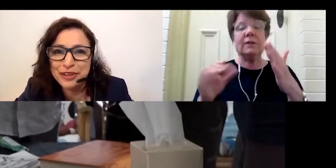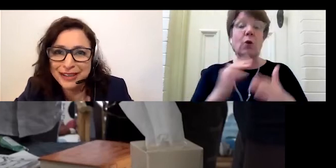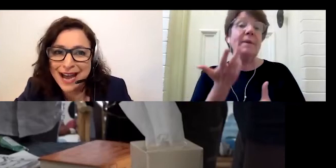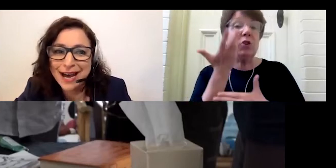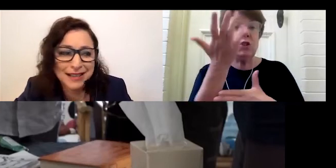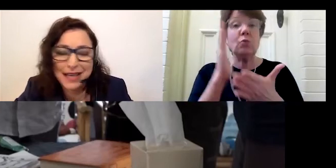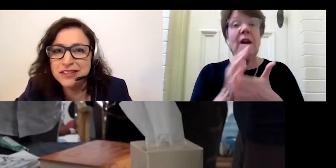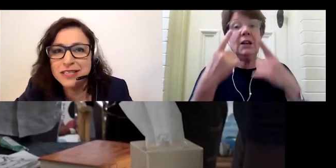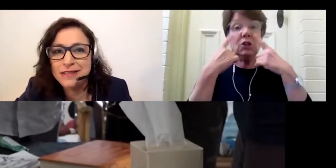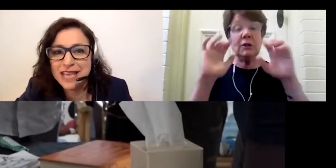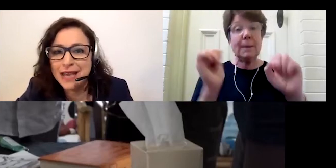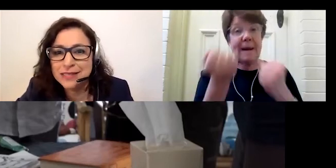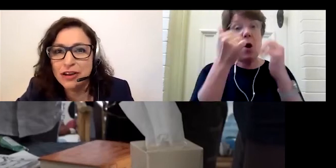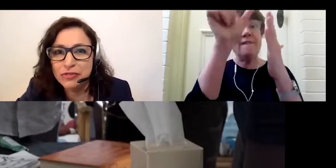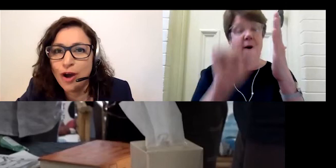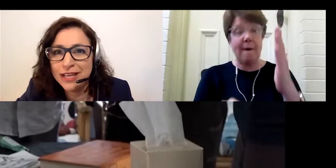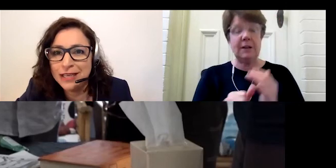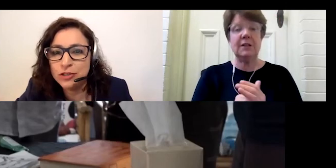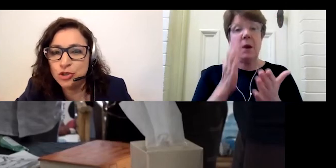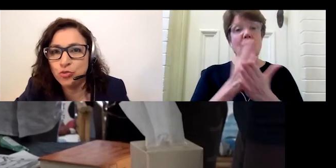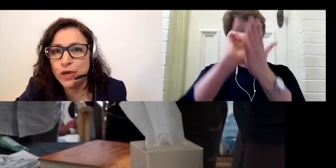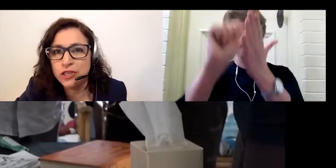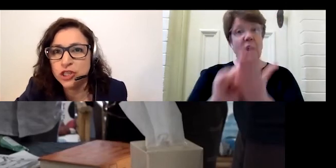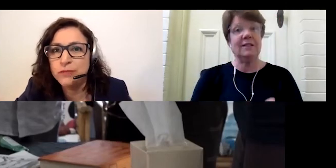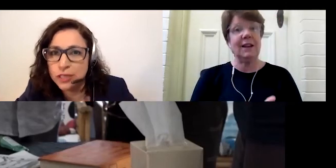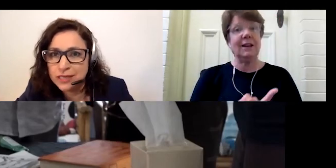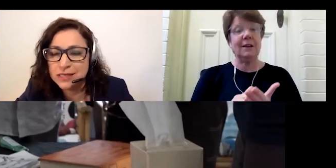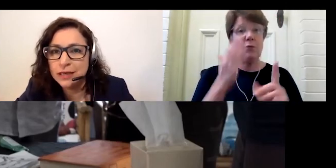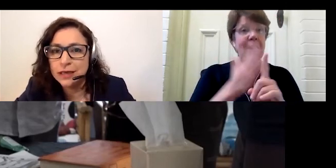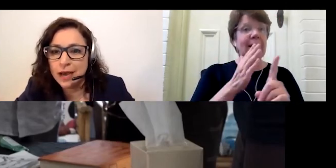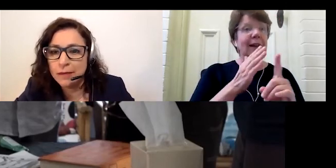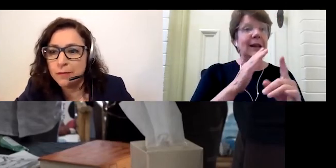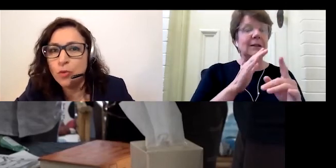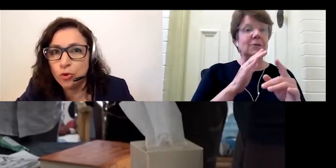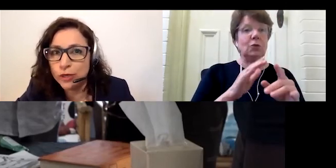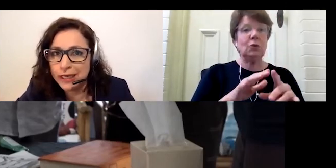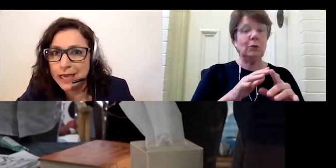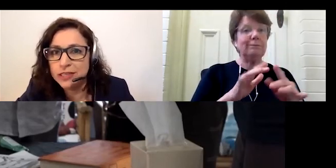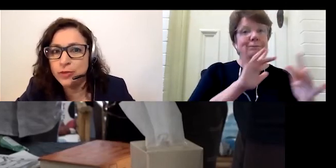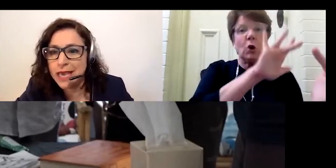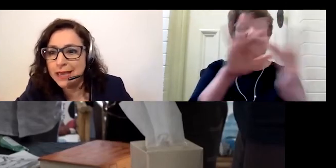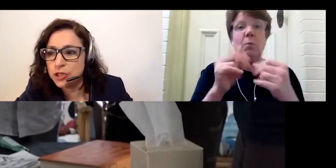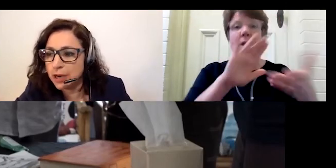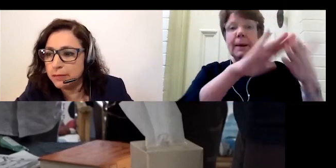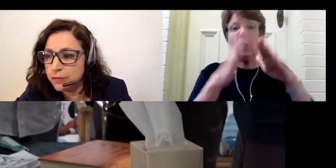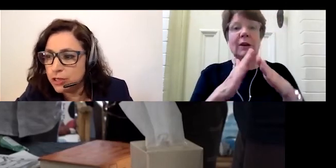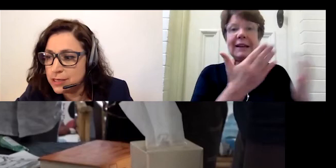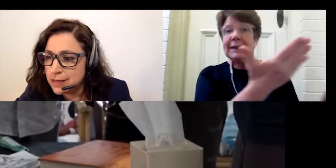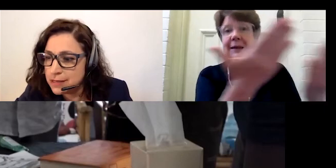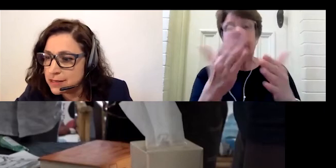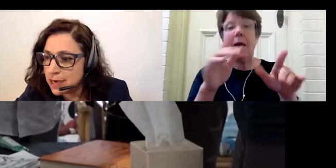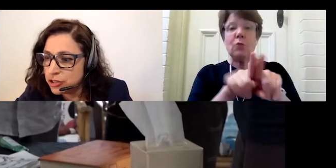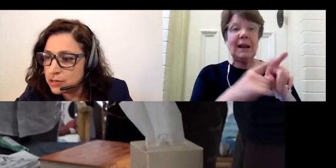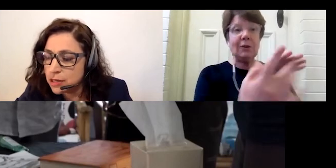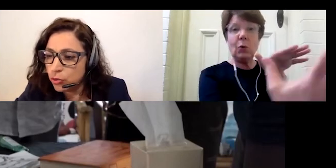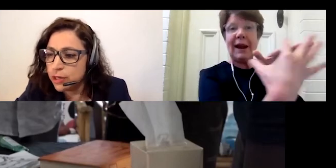of art, and in this case, kind of writing, to reach communities more broadly and to engage communities in